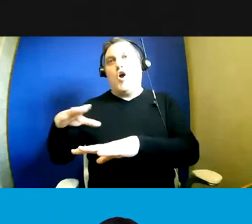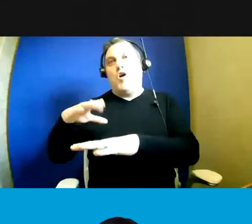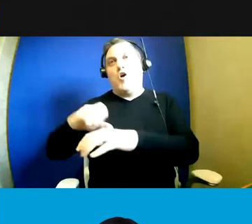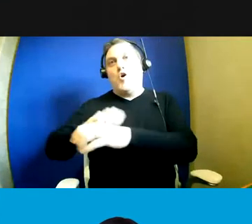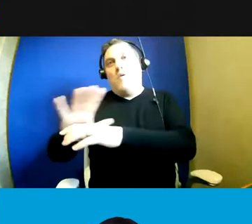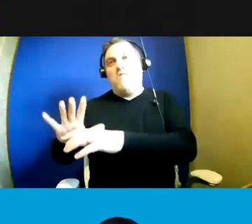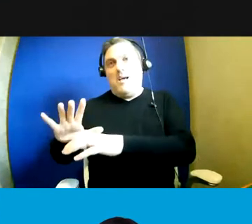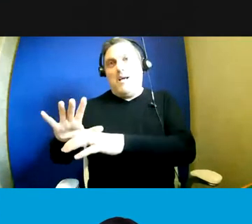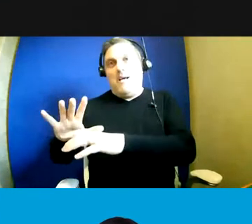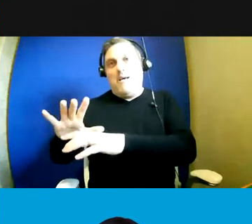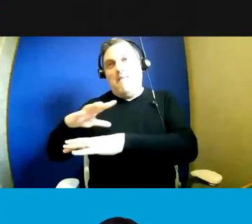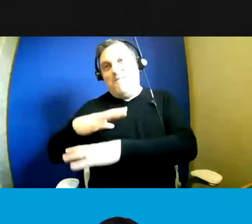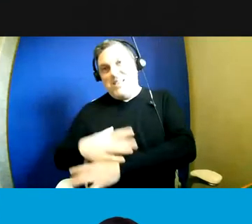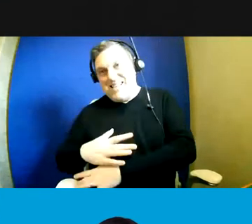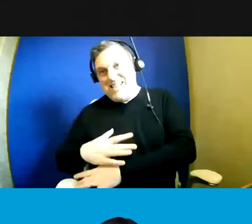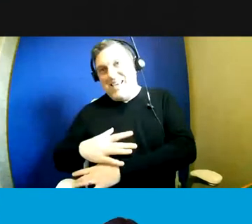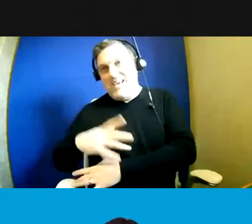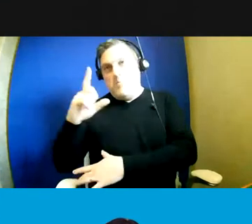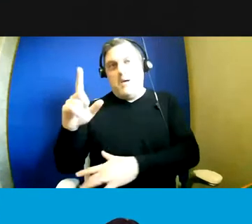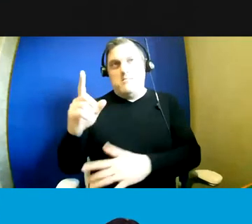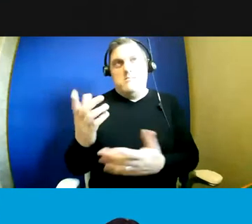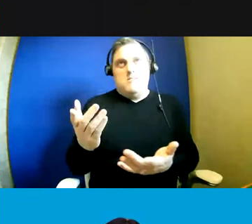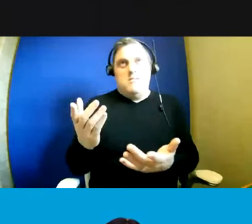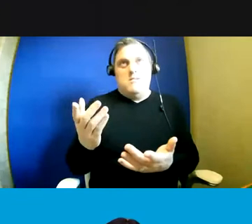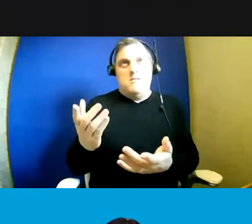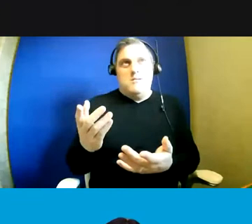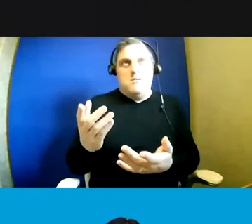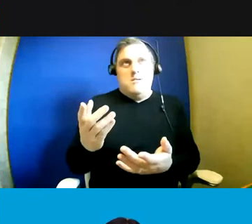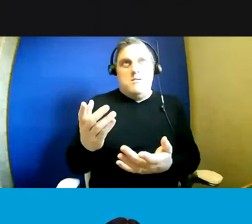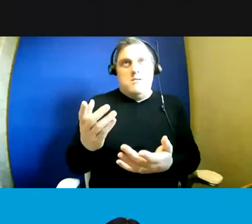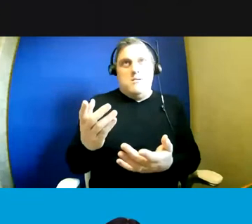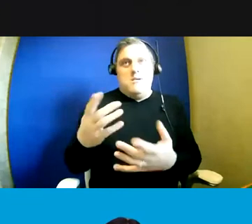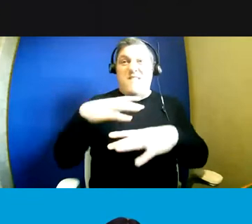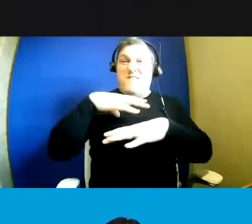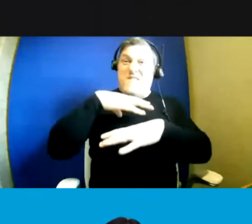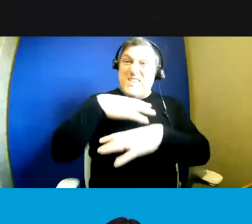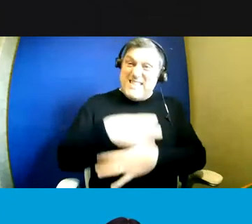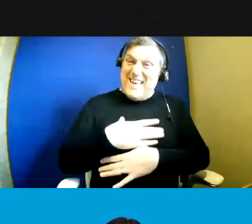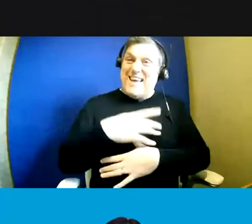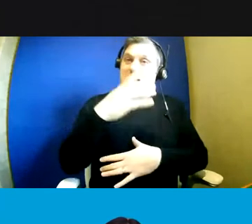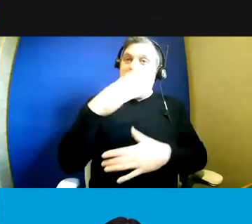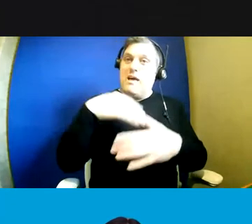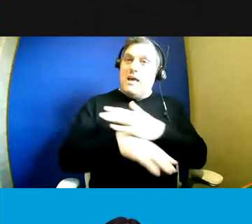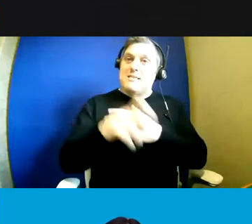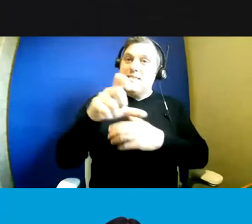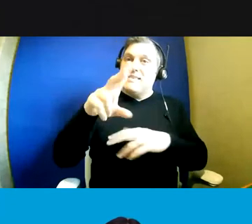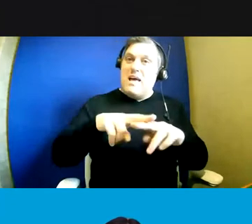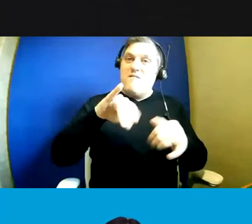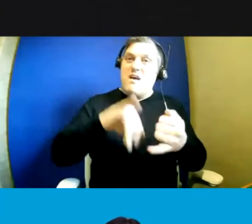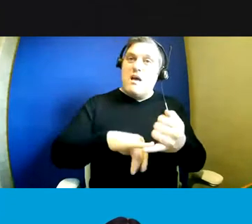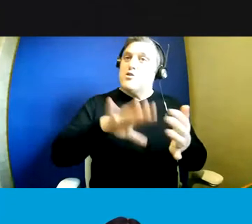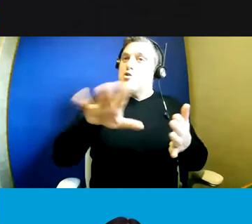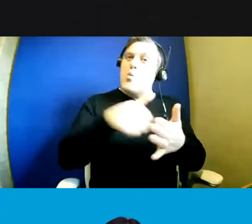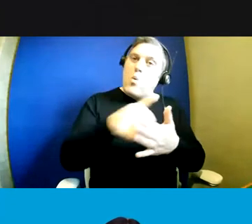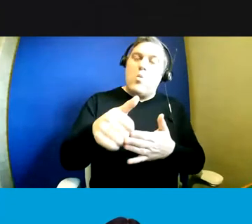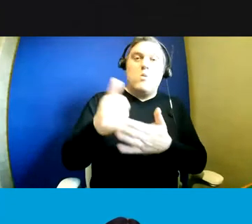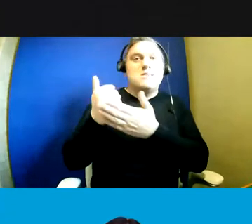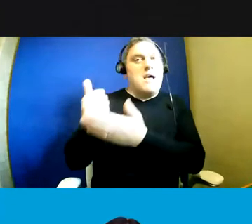as our colleague is saying here, some of the things that help the fatigue from chronic fatigue syndrome don't always help in long